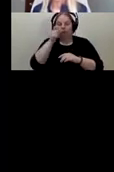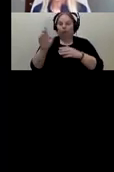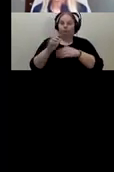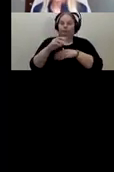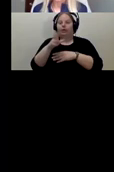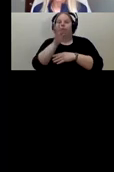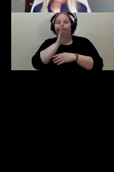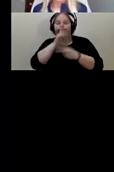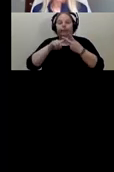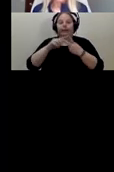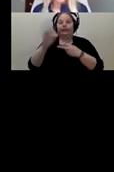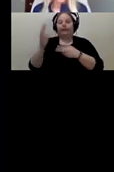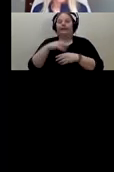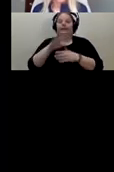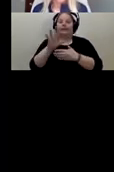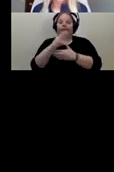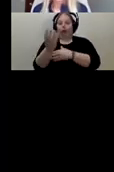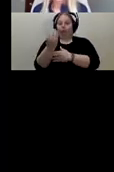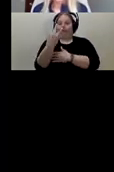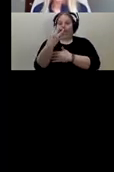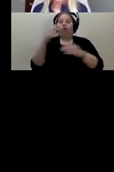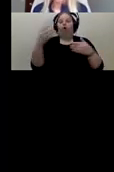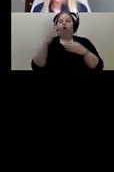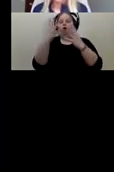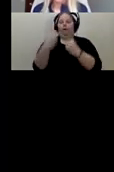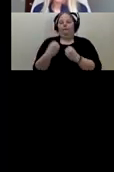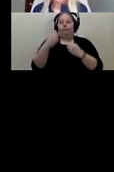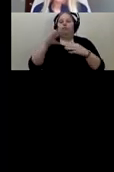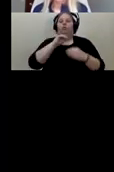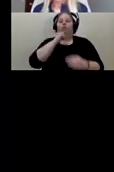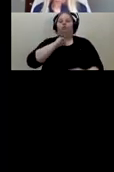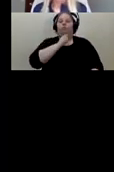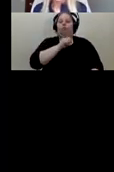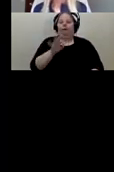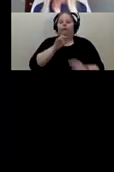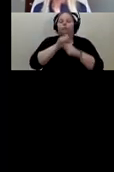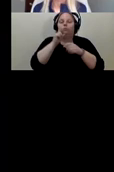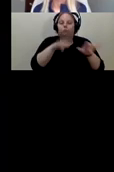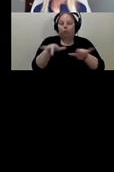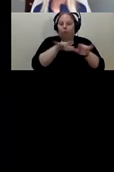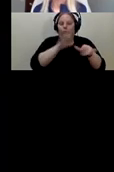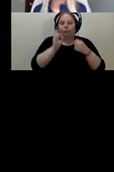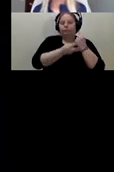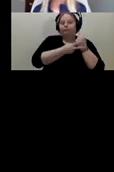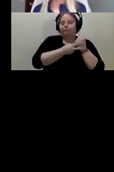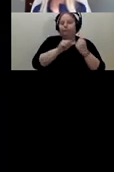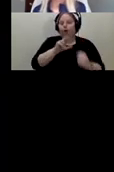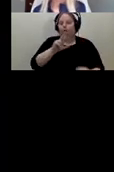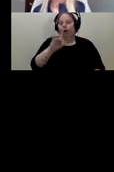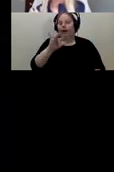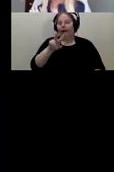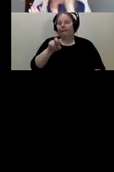is automatically turned off. The meeting is being recorded and will be archived and available for viewing